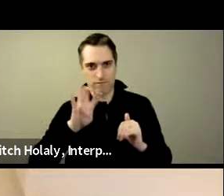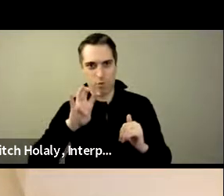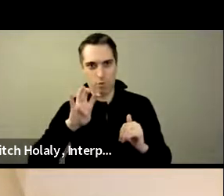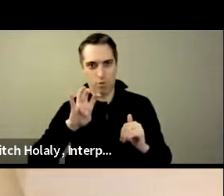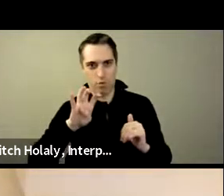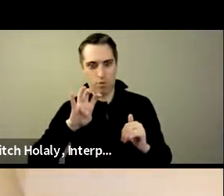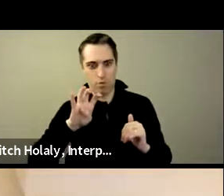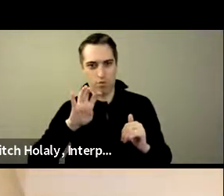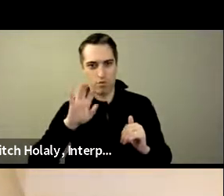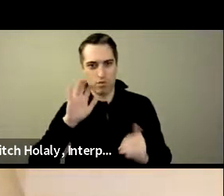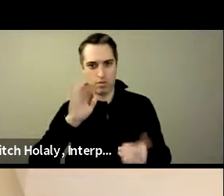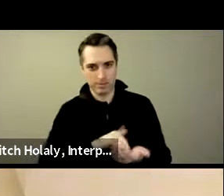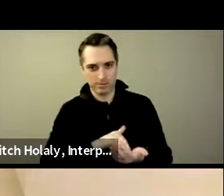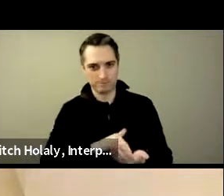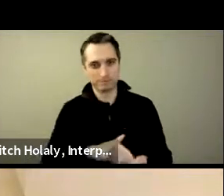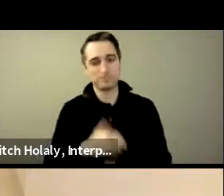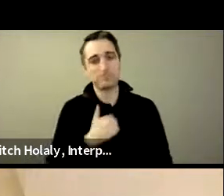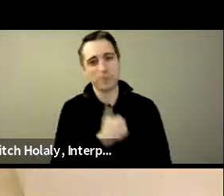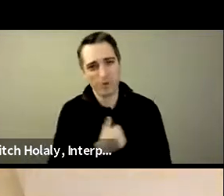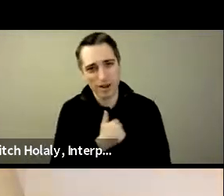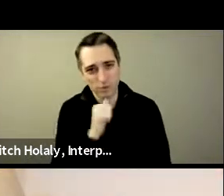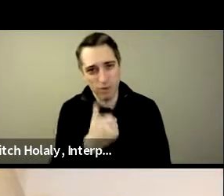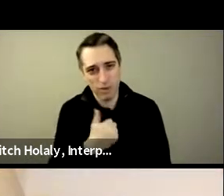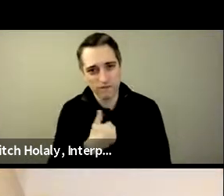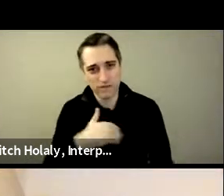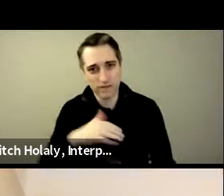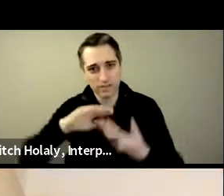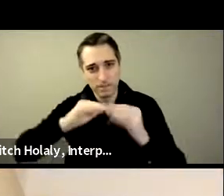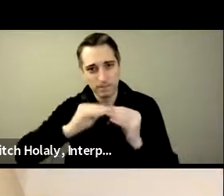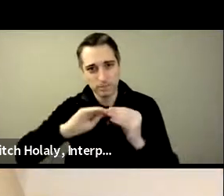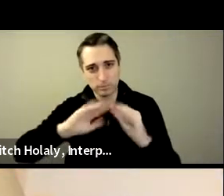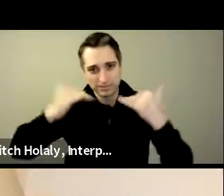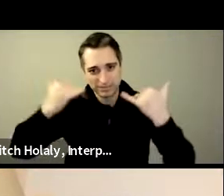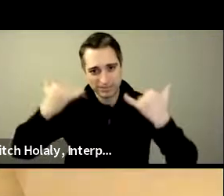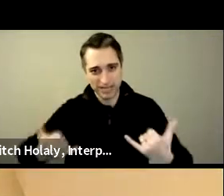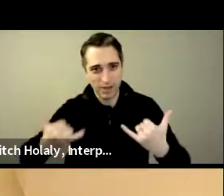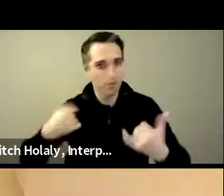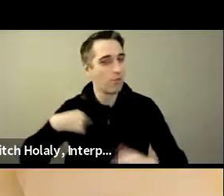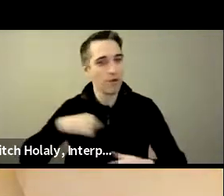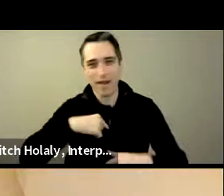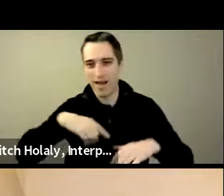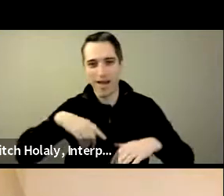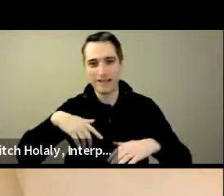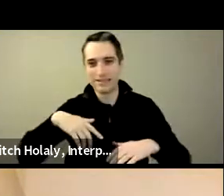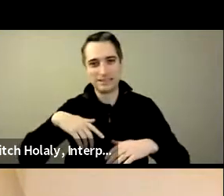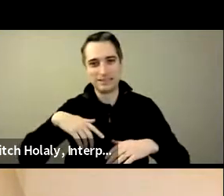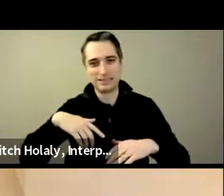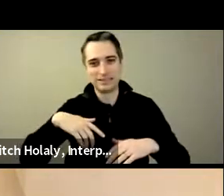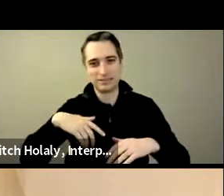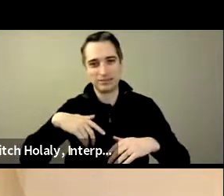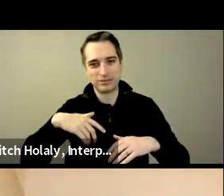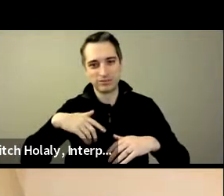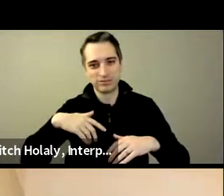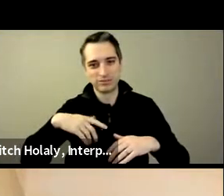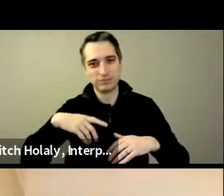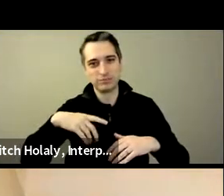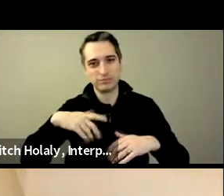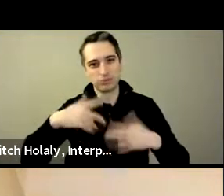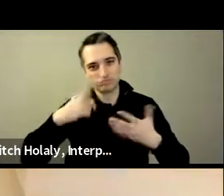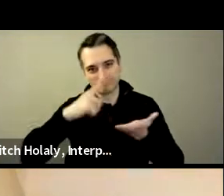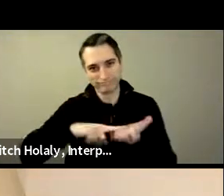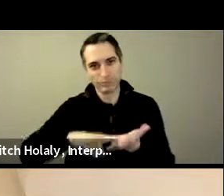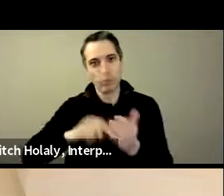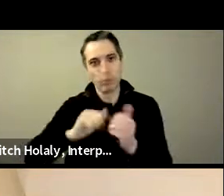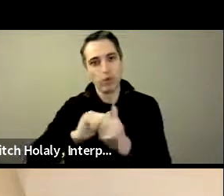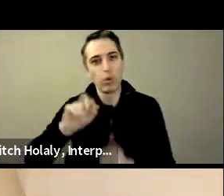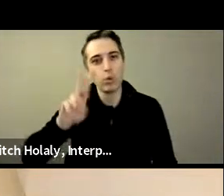I don't have the numbers now because we haven't had, we've been trying with the US Census to have